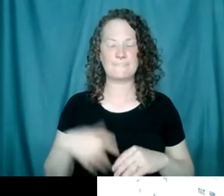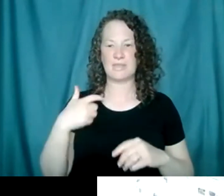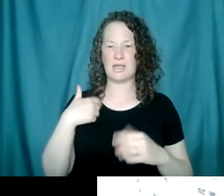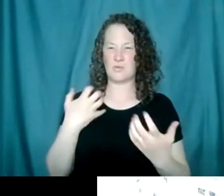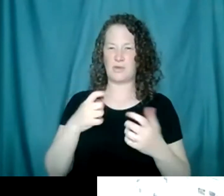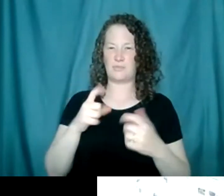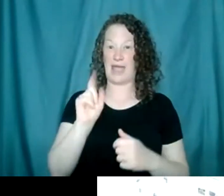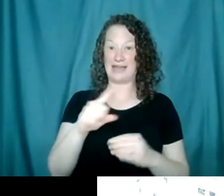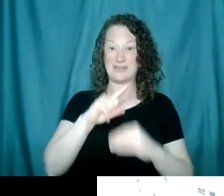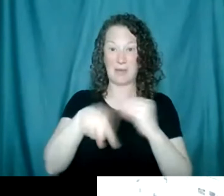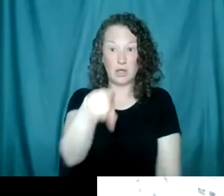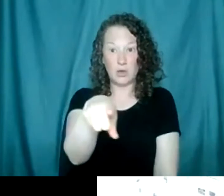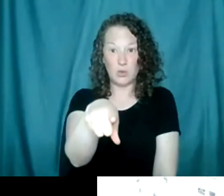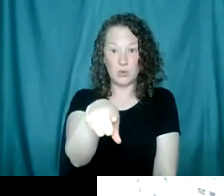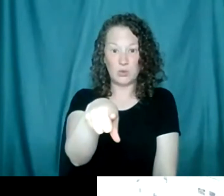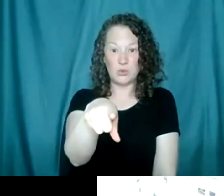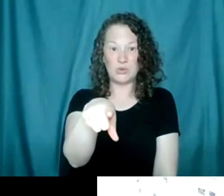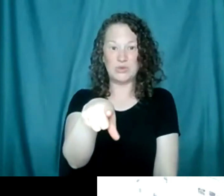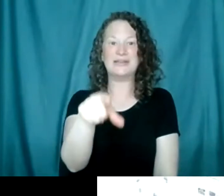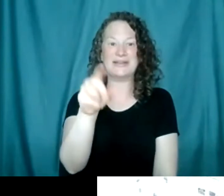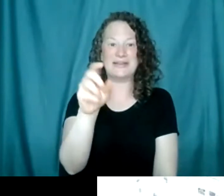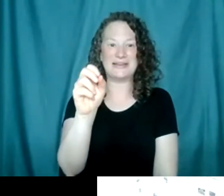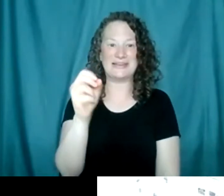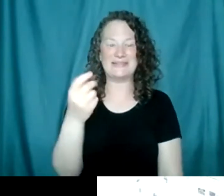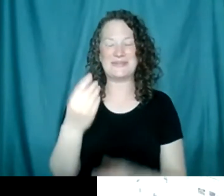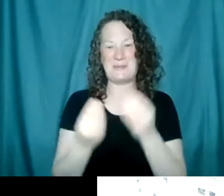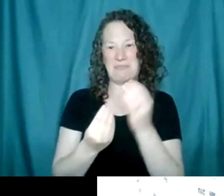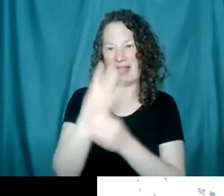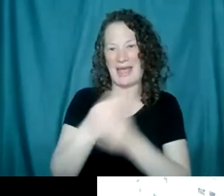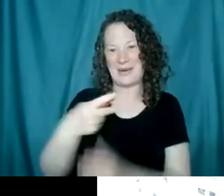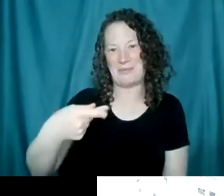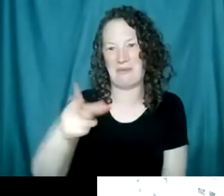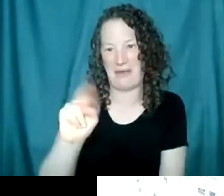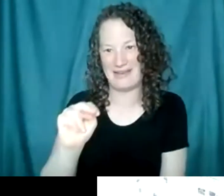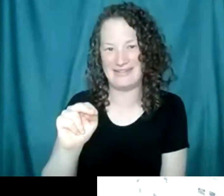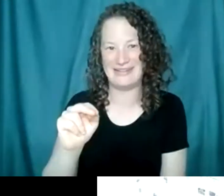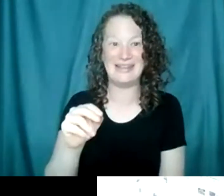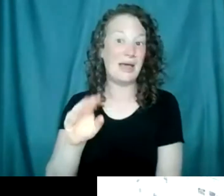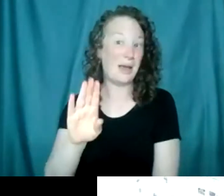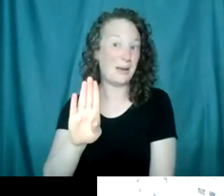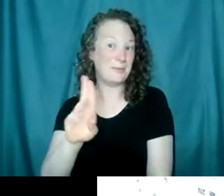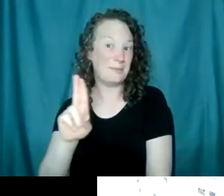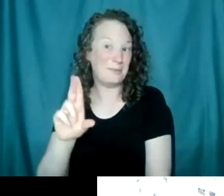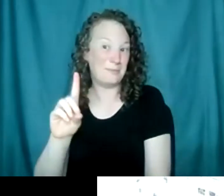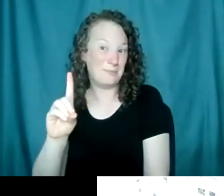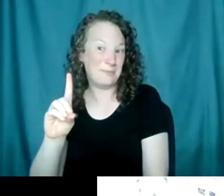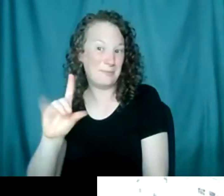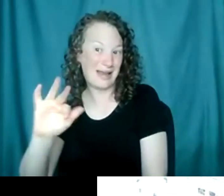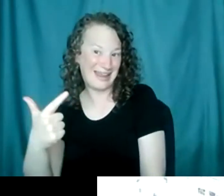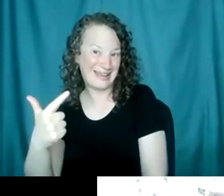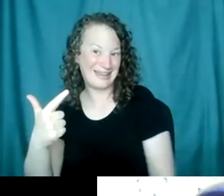about you as a, okay, this is a plant pun I just thought of in the morning, a budding scientist.